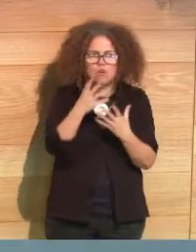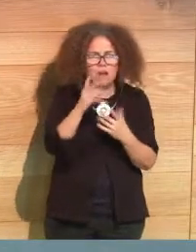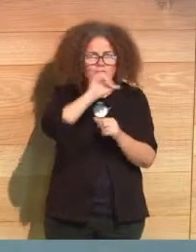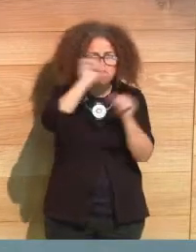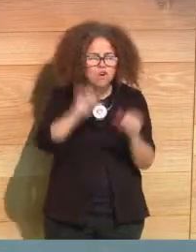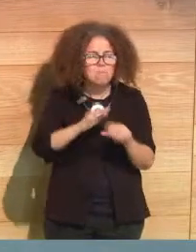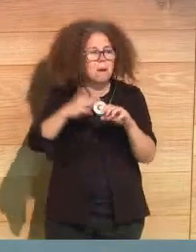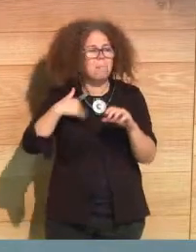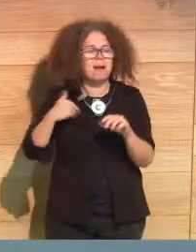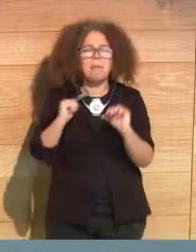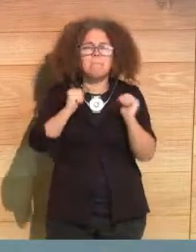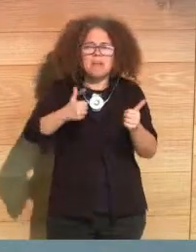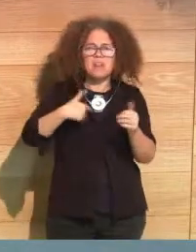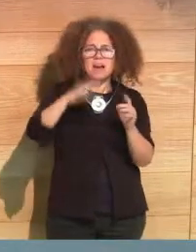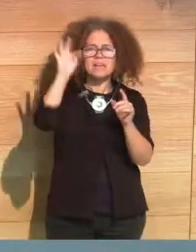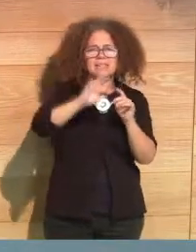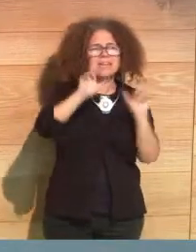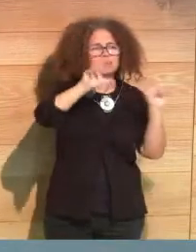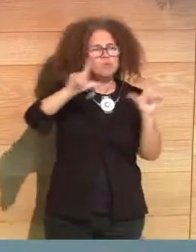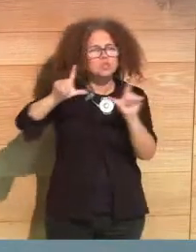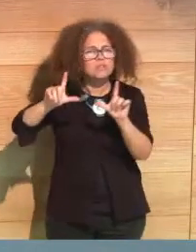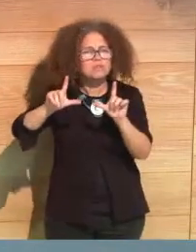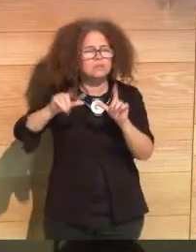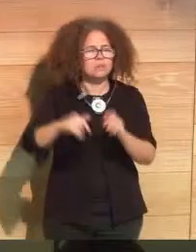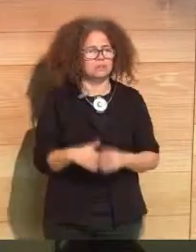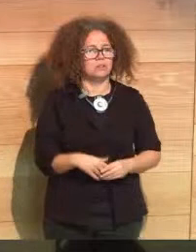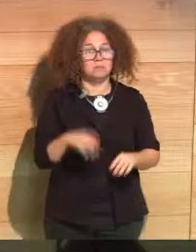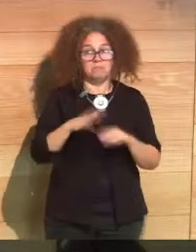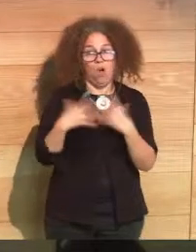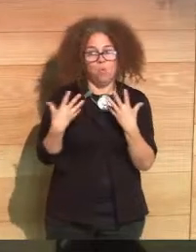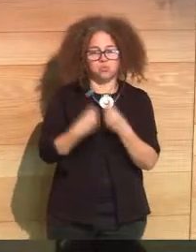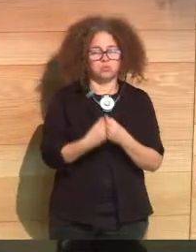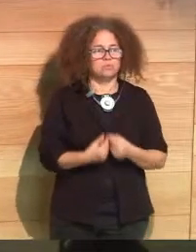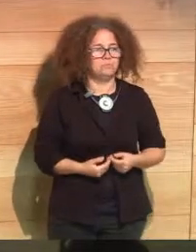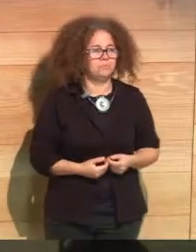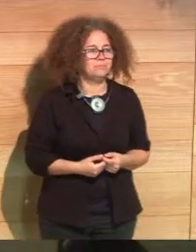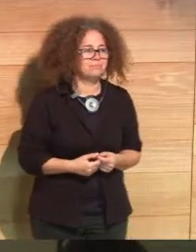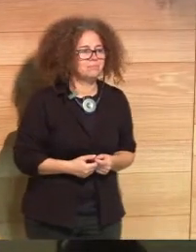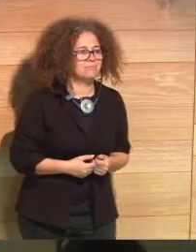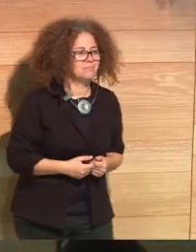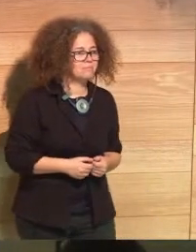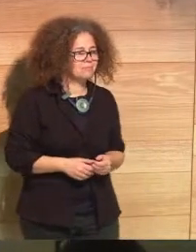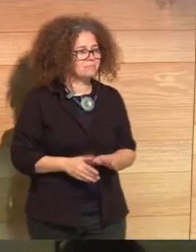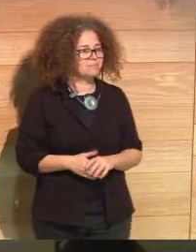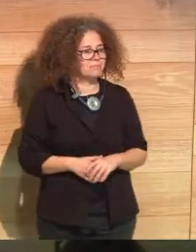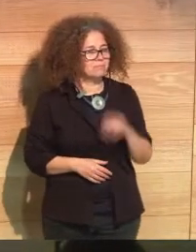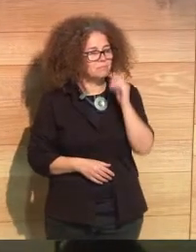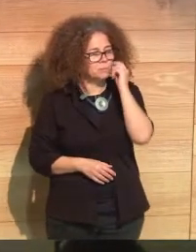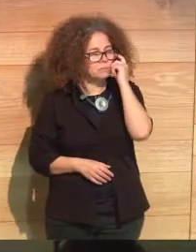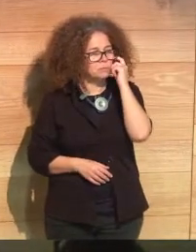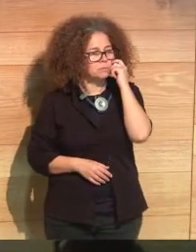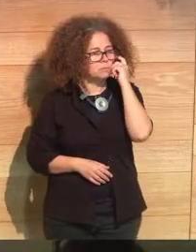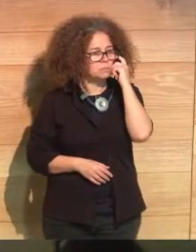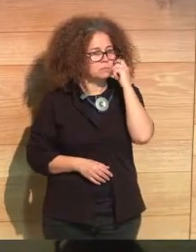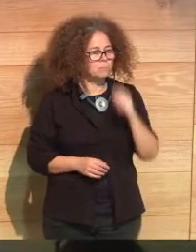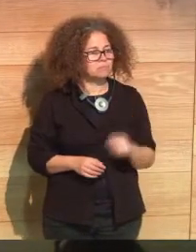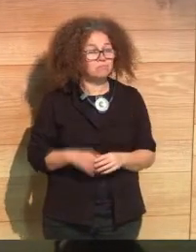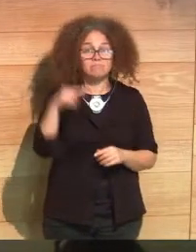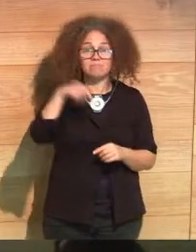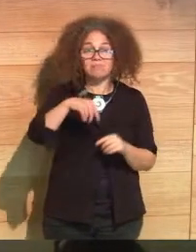work we did in almost together. This installation is kind of saying hello to you when you enter,